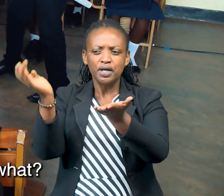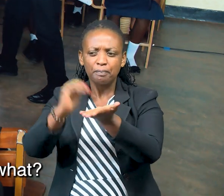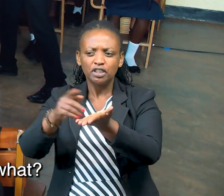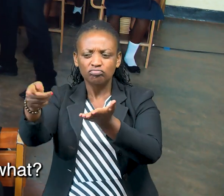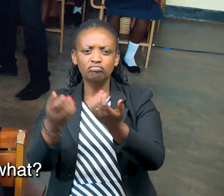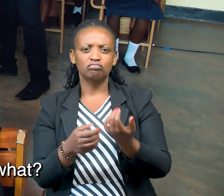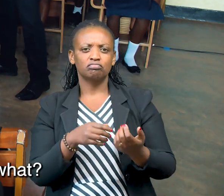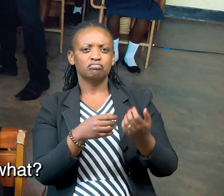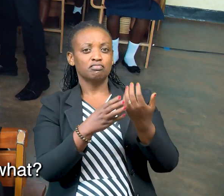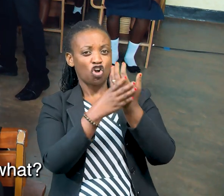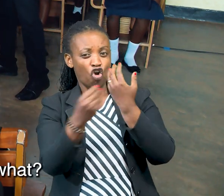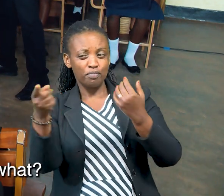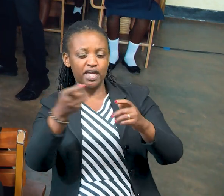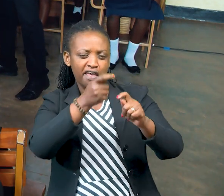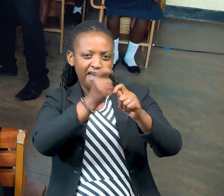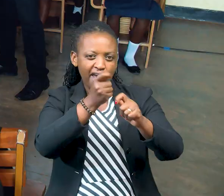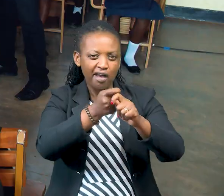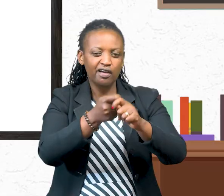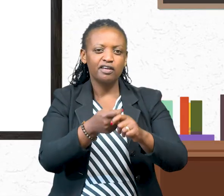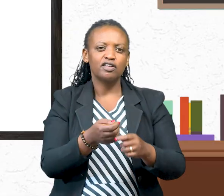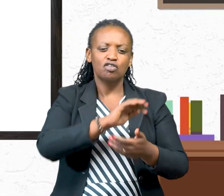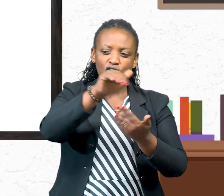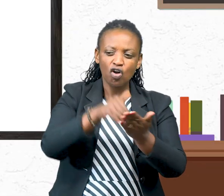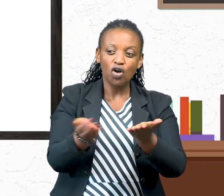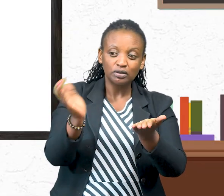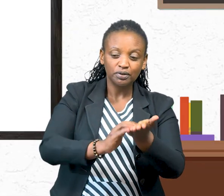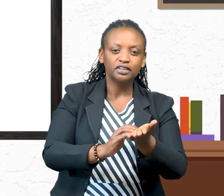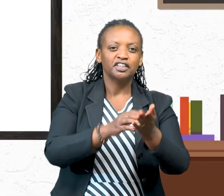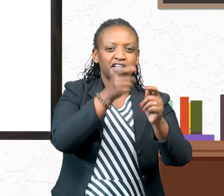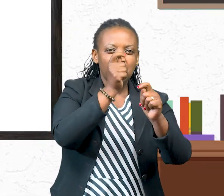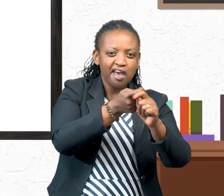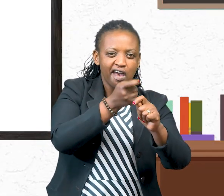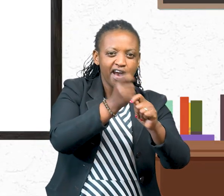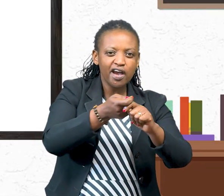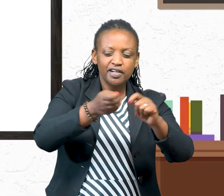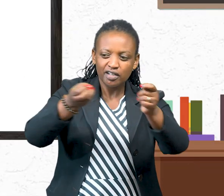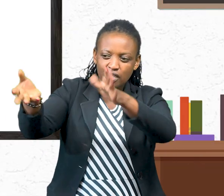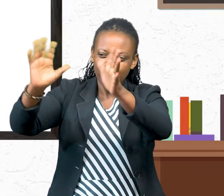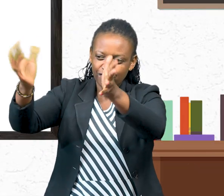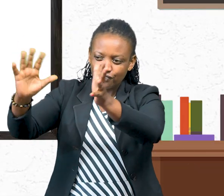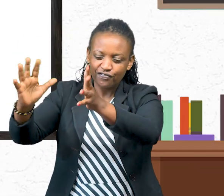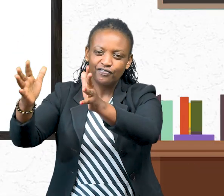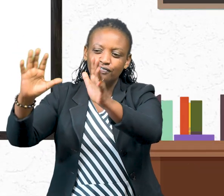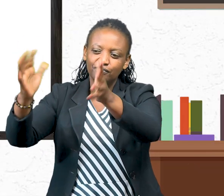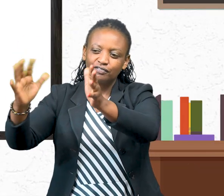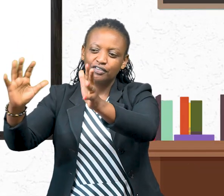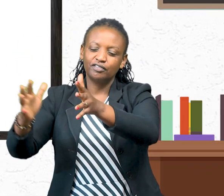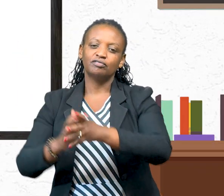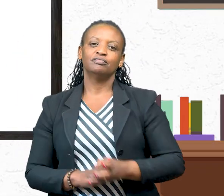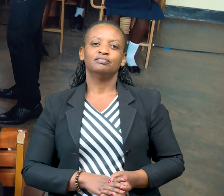Everybody repeat after him. It is called what? An egg. Everybody. An egg. Can we clap for him?